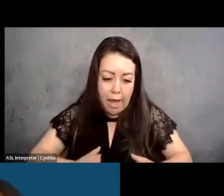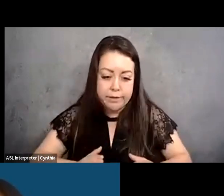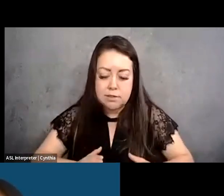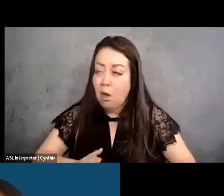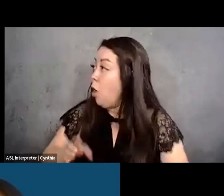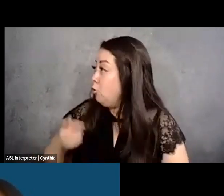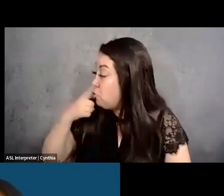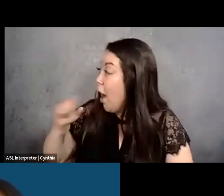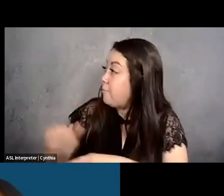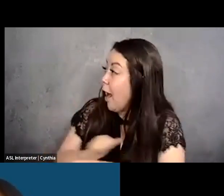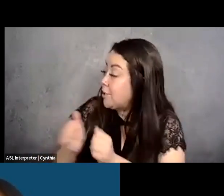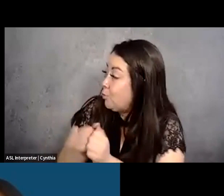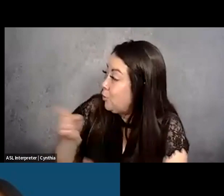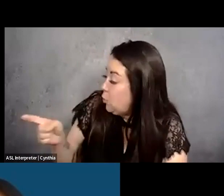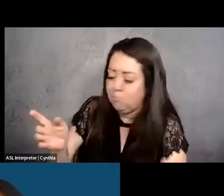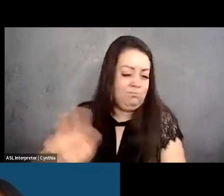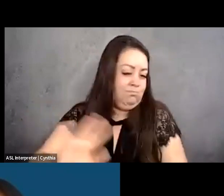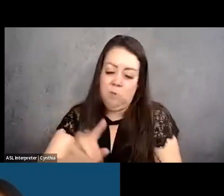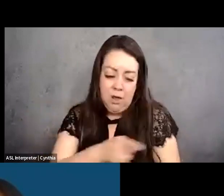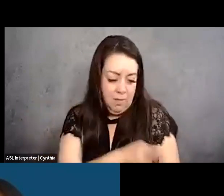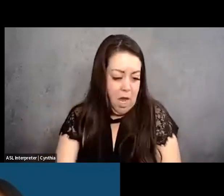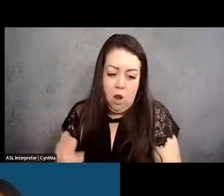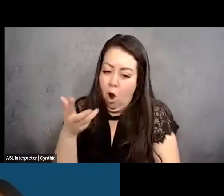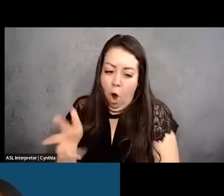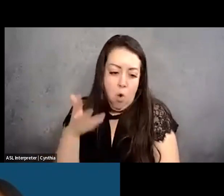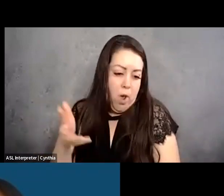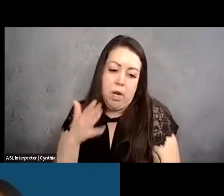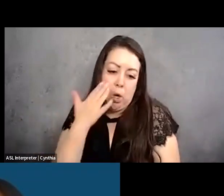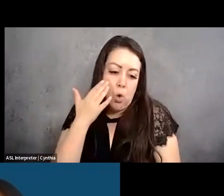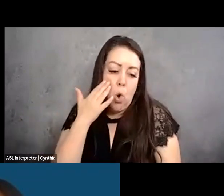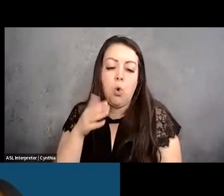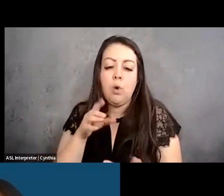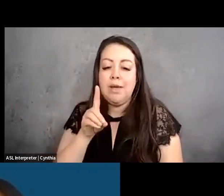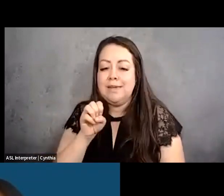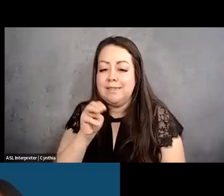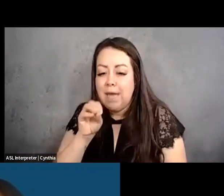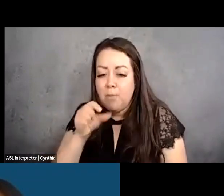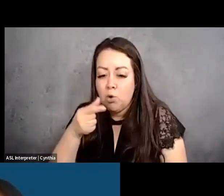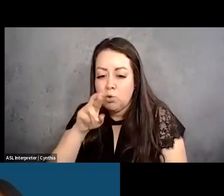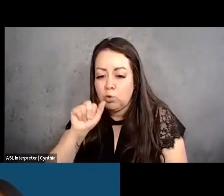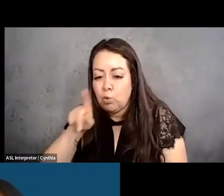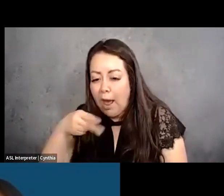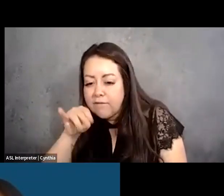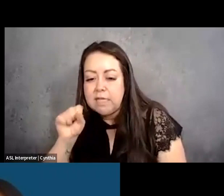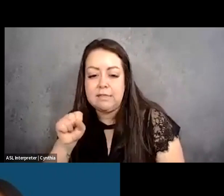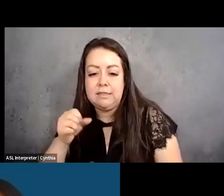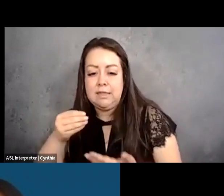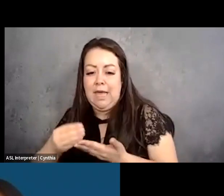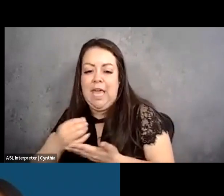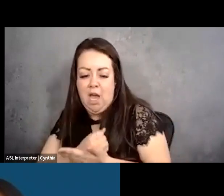track their clients. We want to make sure they're already capturing demographics, income, and all that. We also